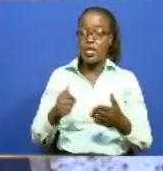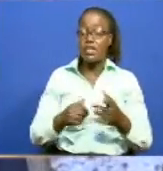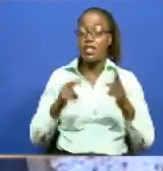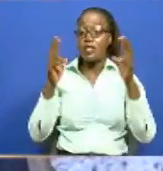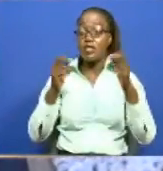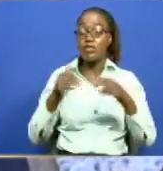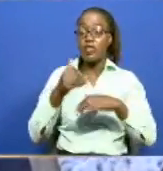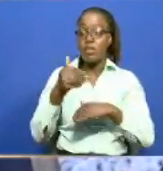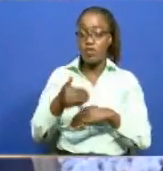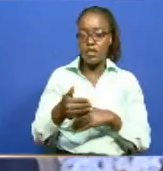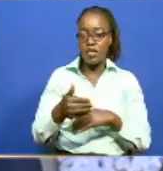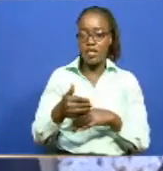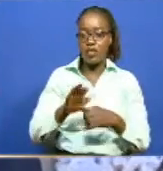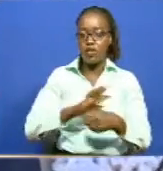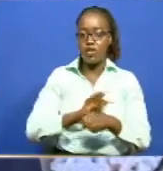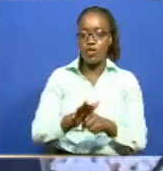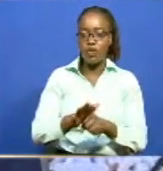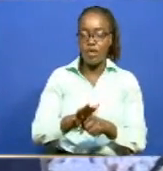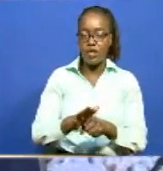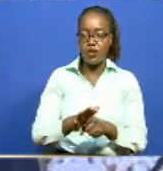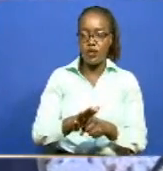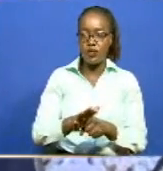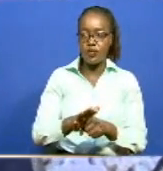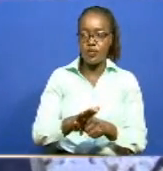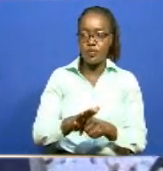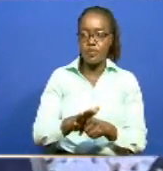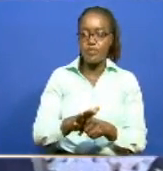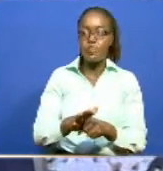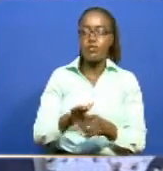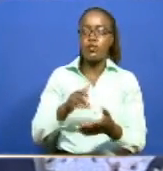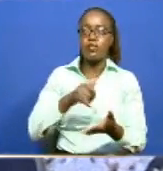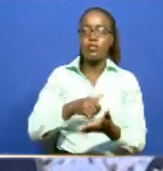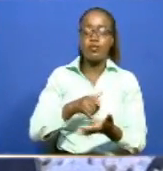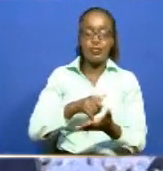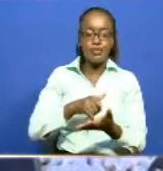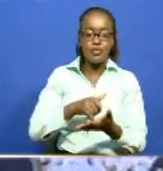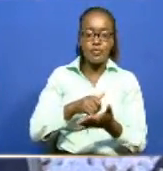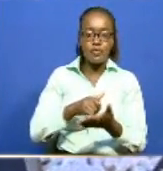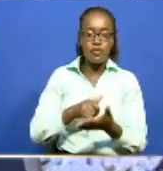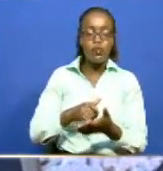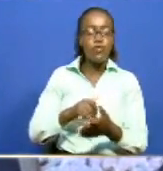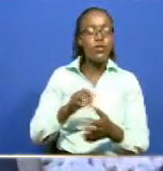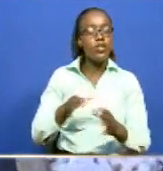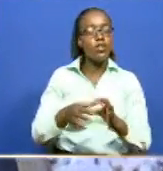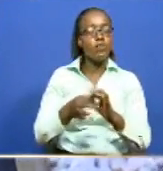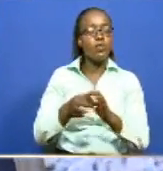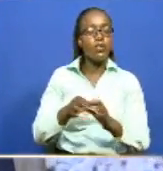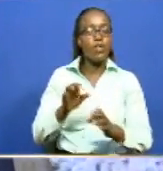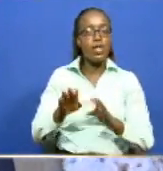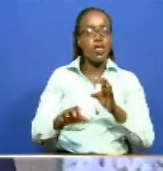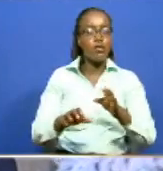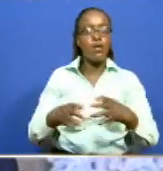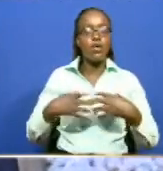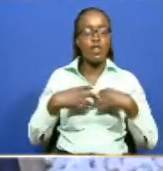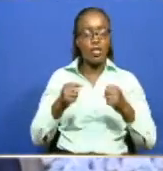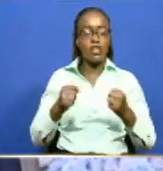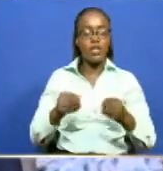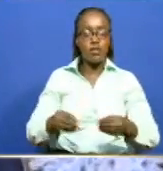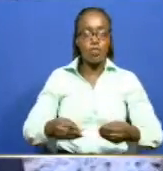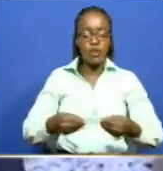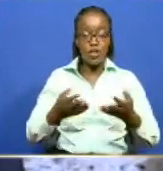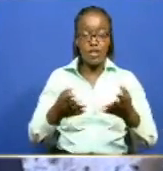outside COVID-19 testing, including collaboration on animal health and animal production.